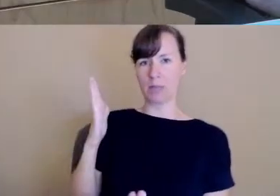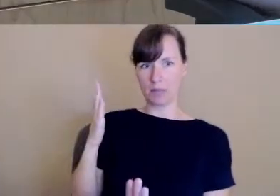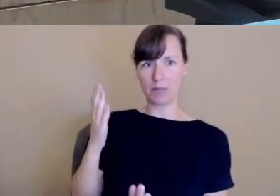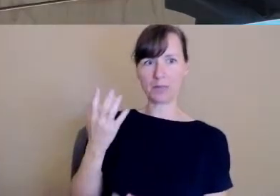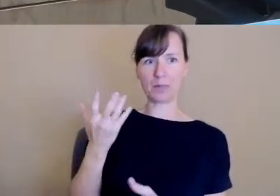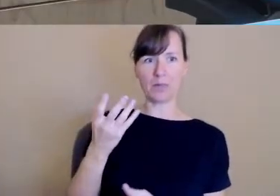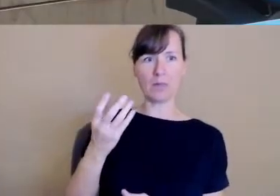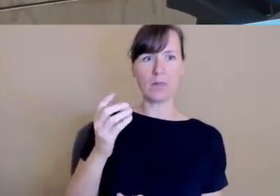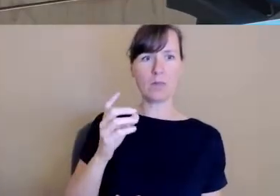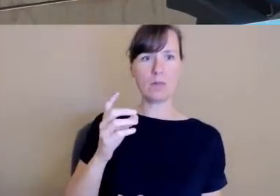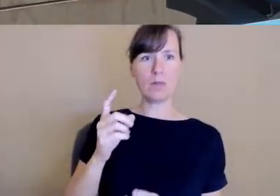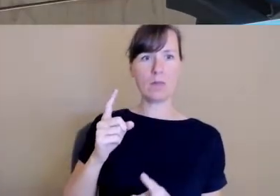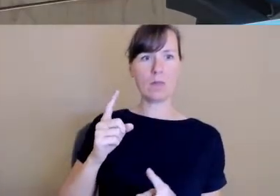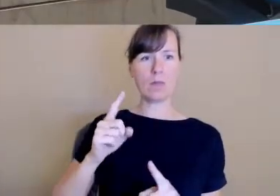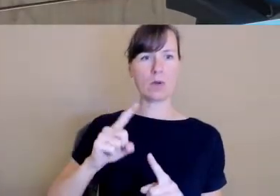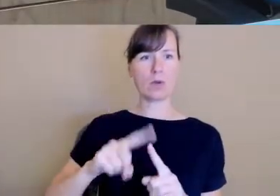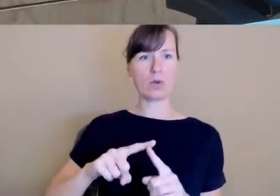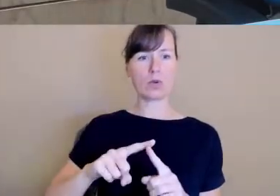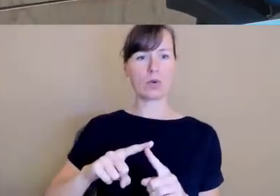buildings? How did that work?